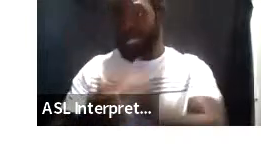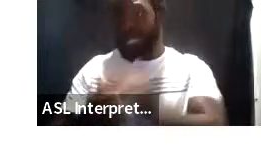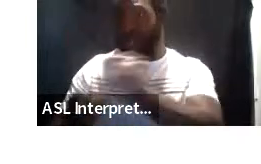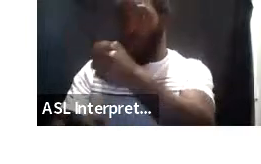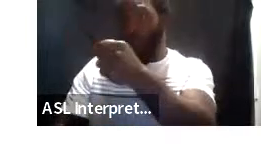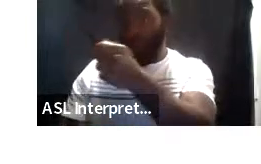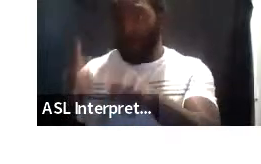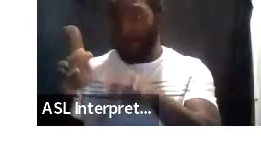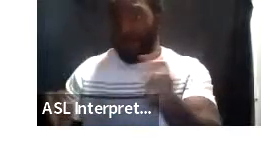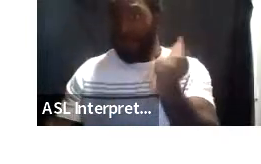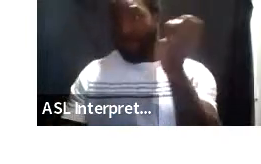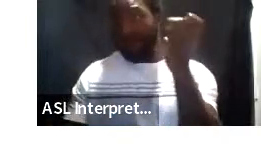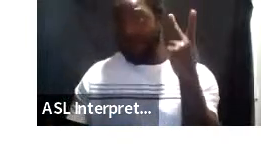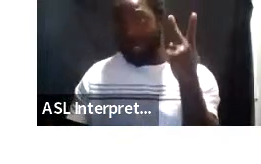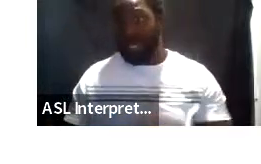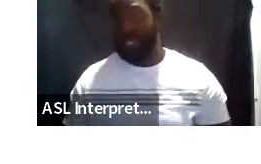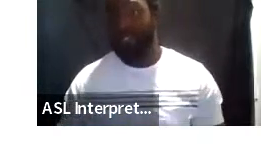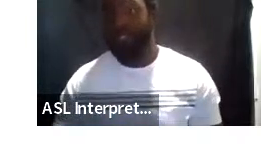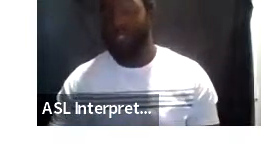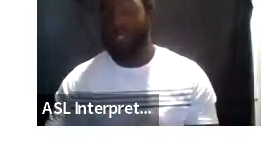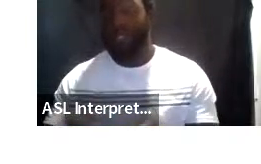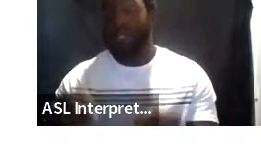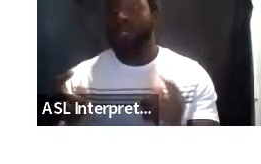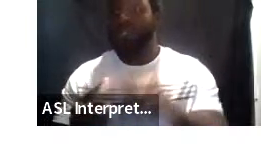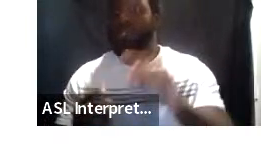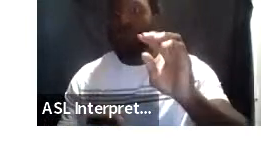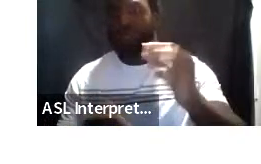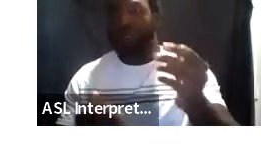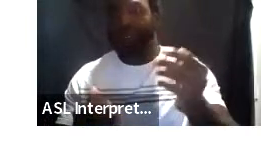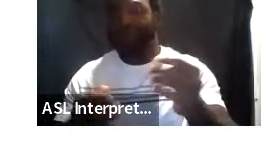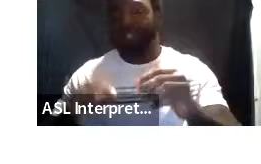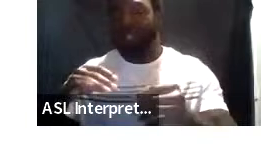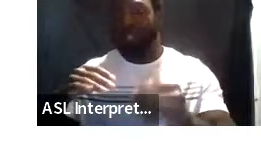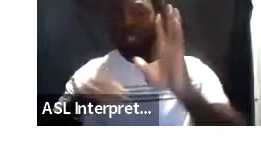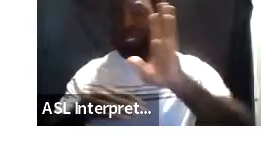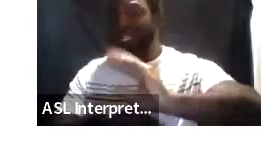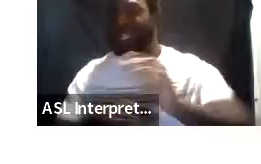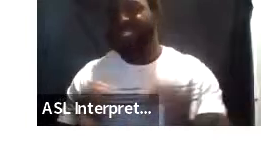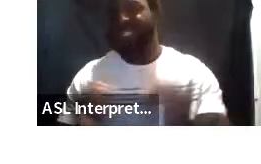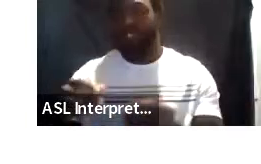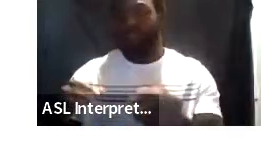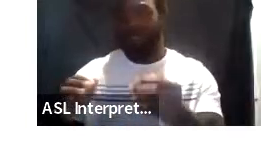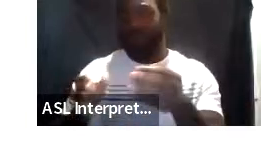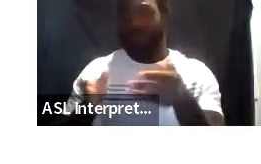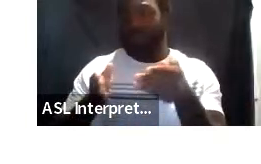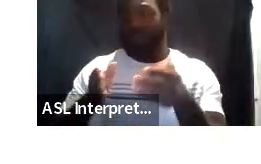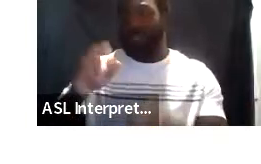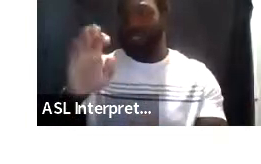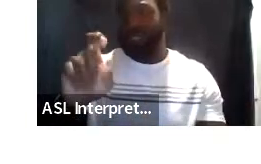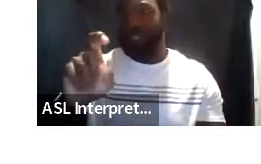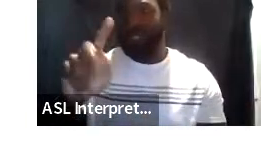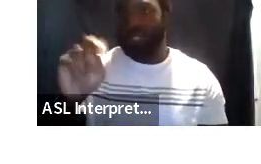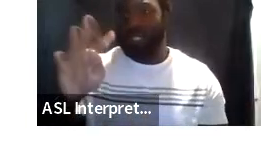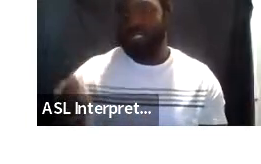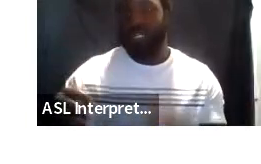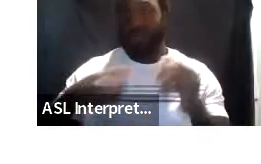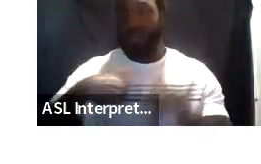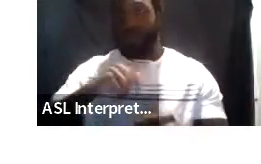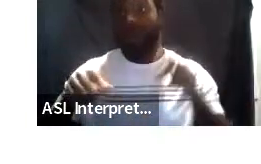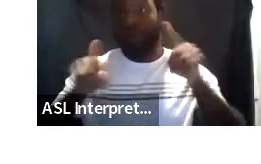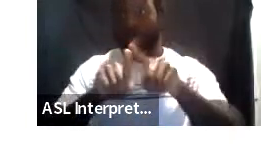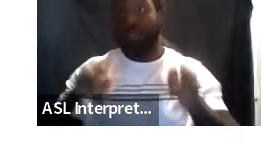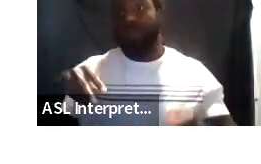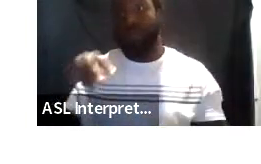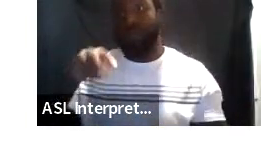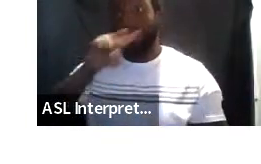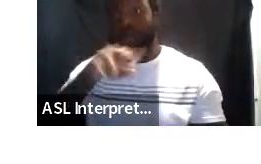investments. To a lesser extent, we're also taking a look at incentives, particularly existing incentives, to make sure they continue to work into the